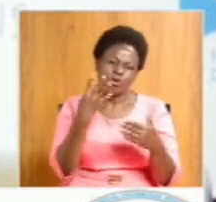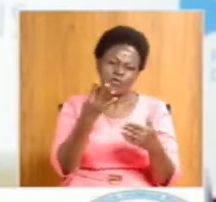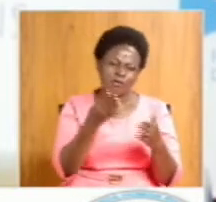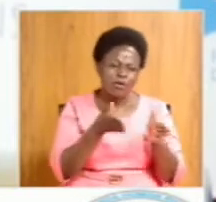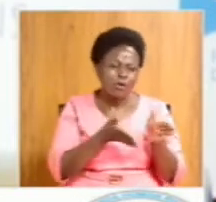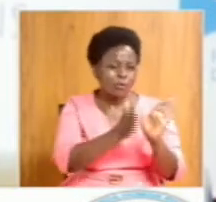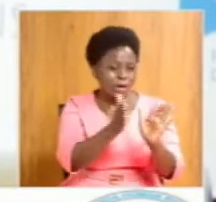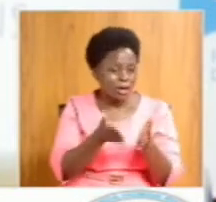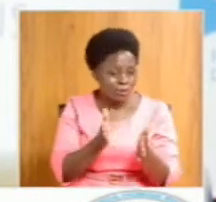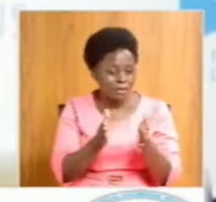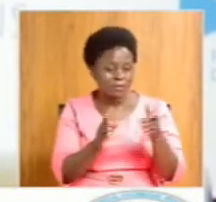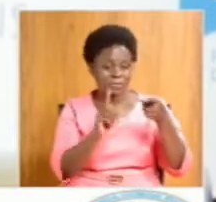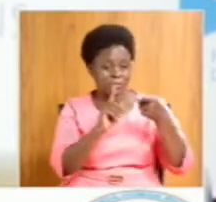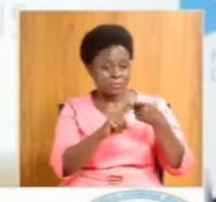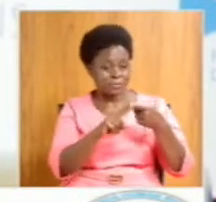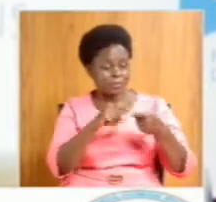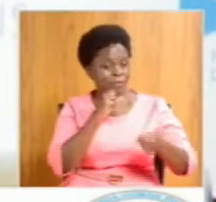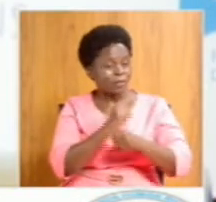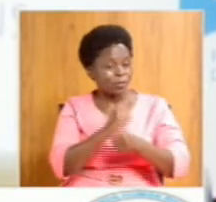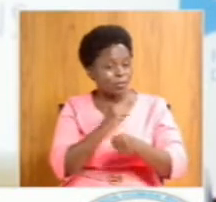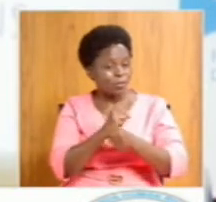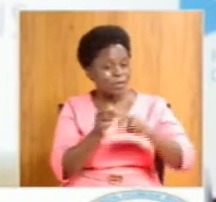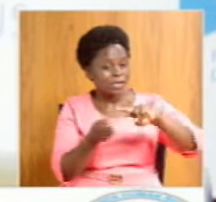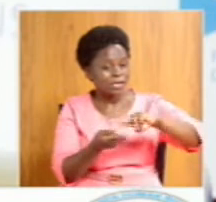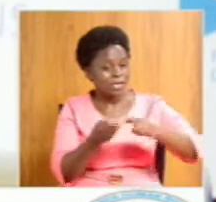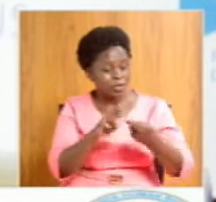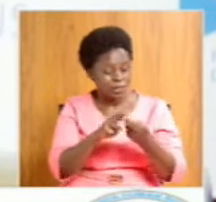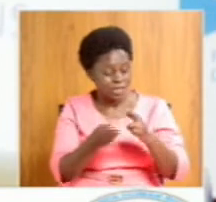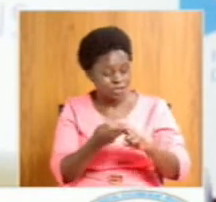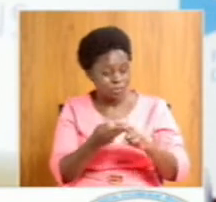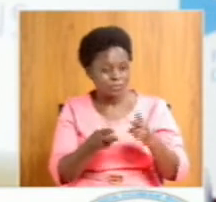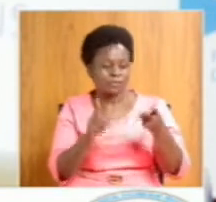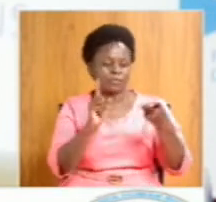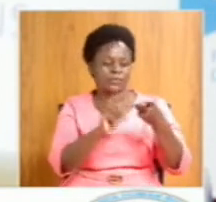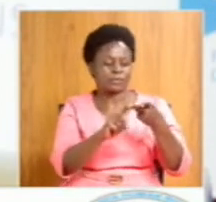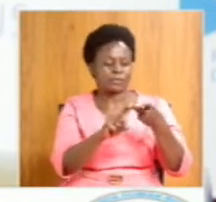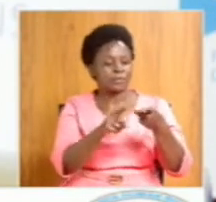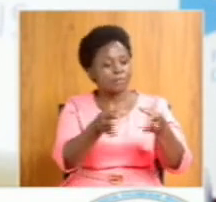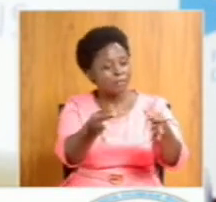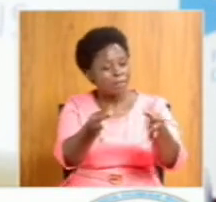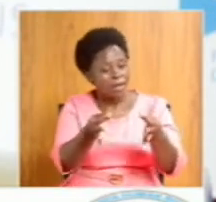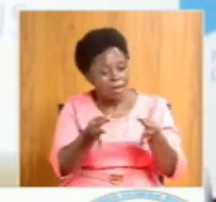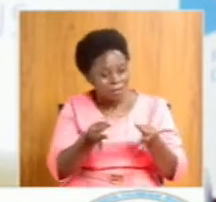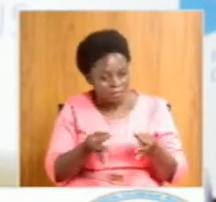One is the working relationship. Two is the accountability